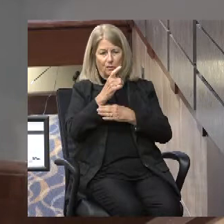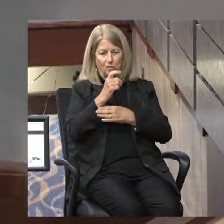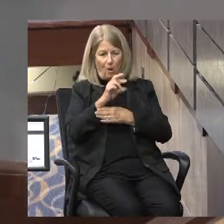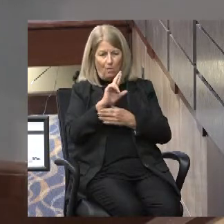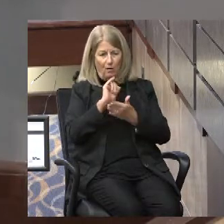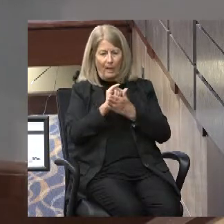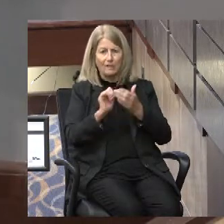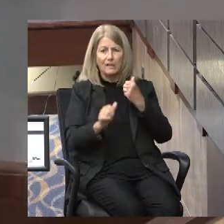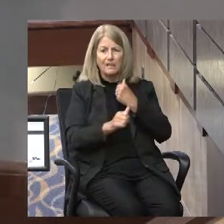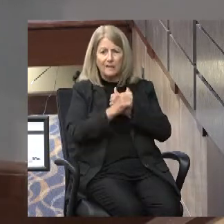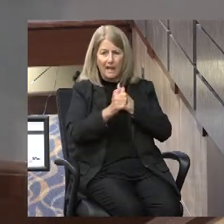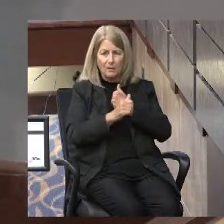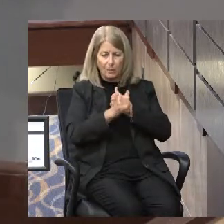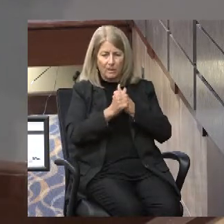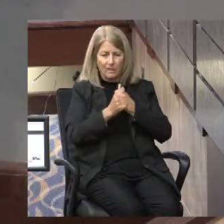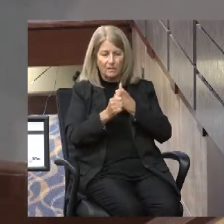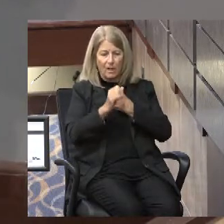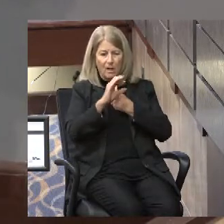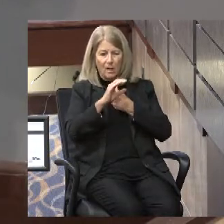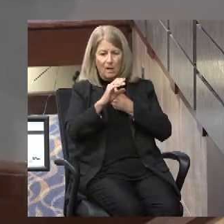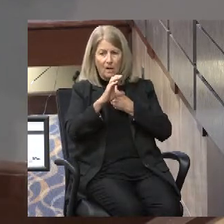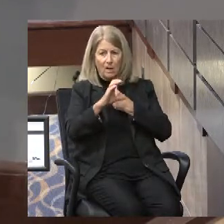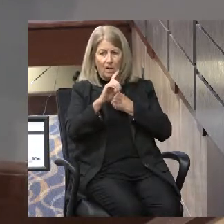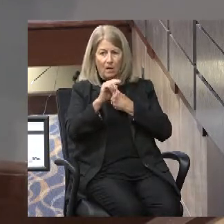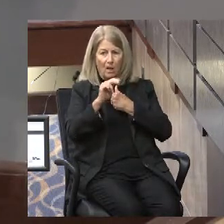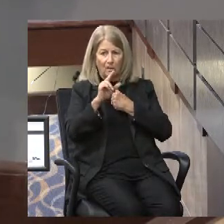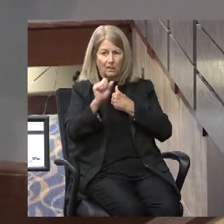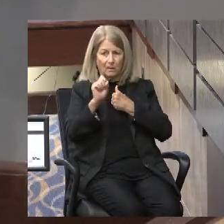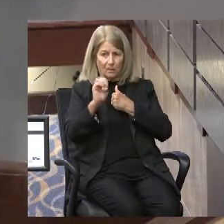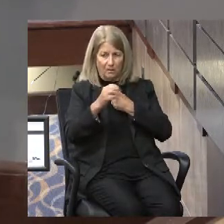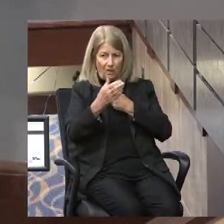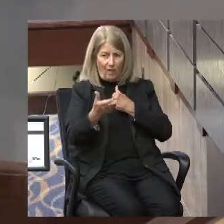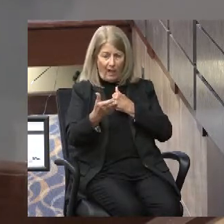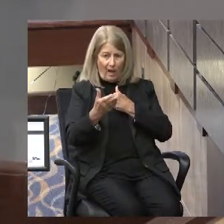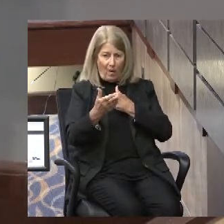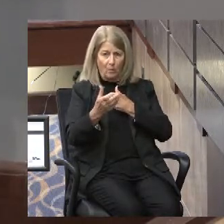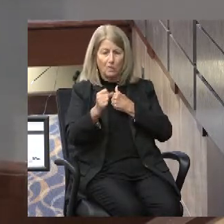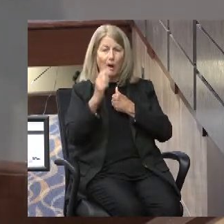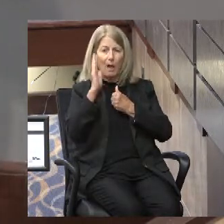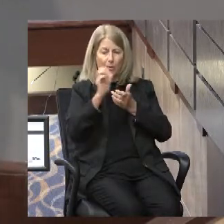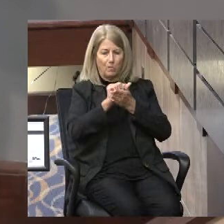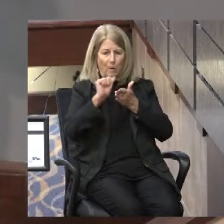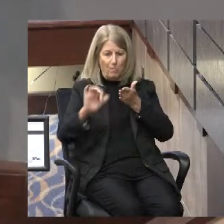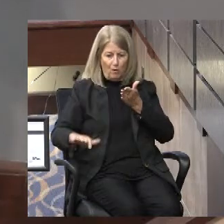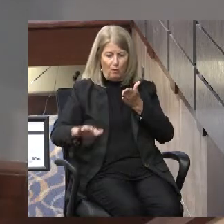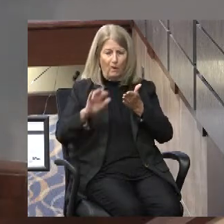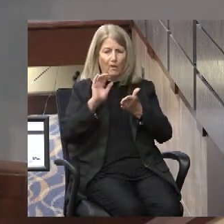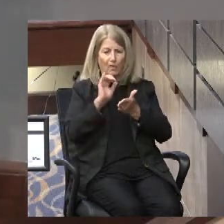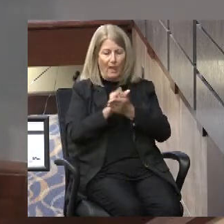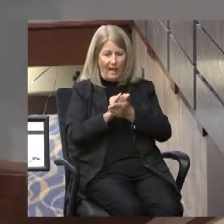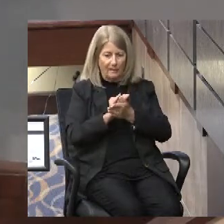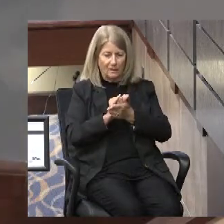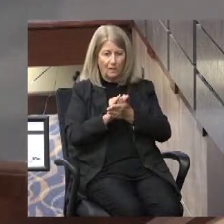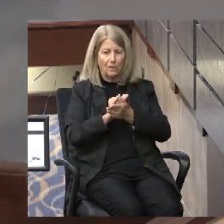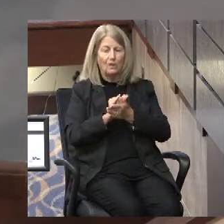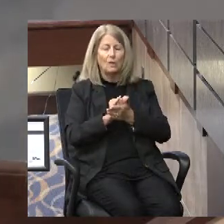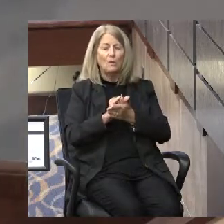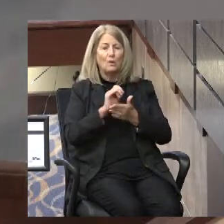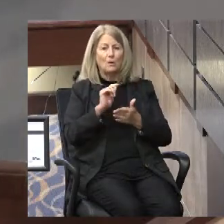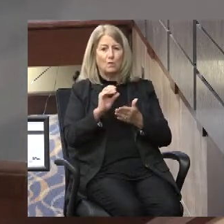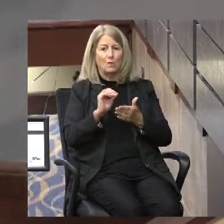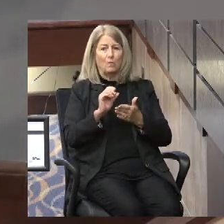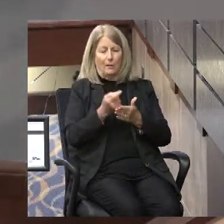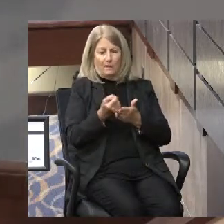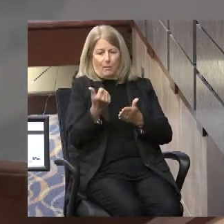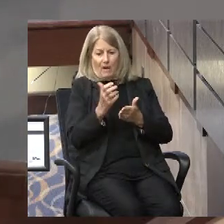there, however, it might be interpreted. So I would remove that to eliminate